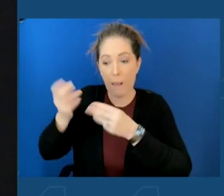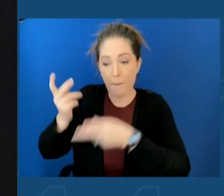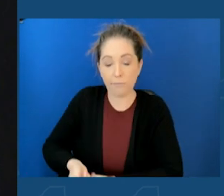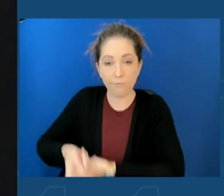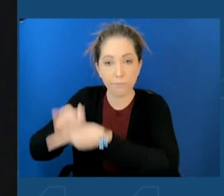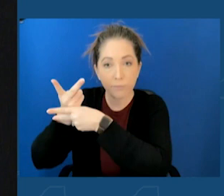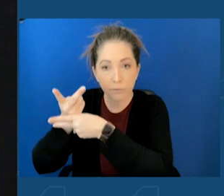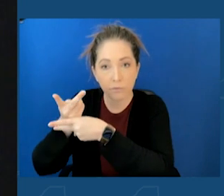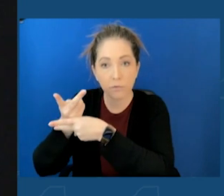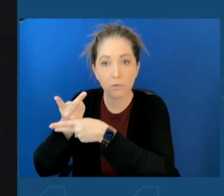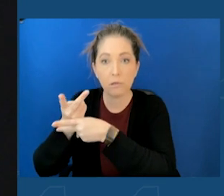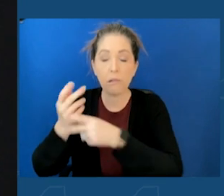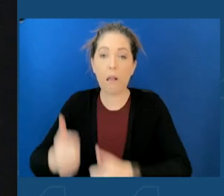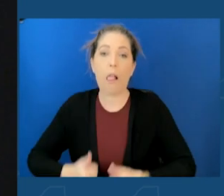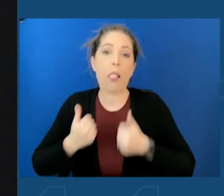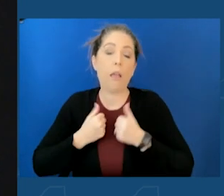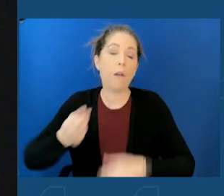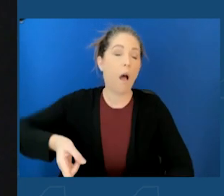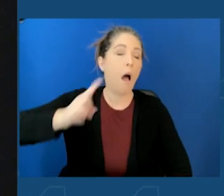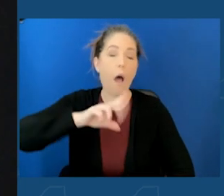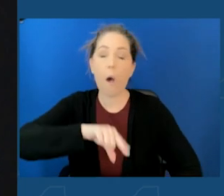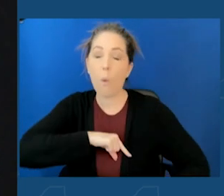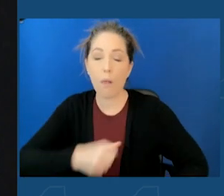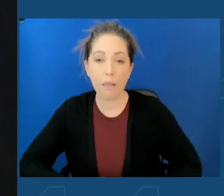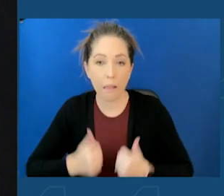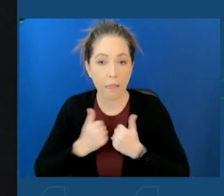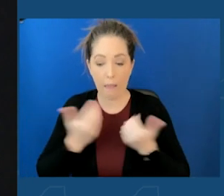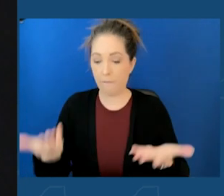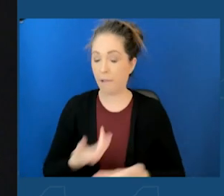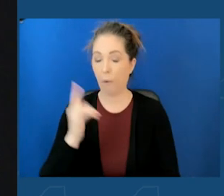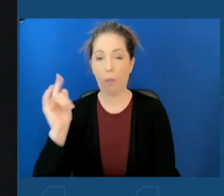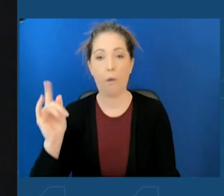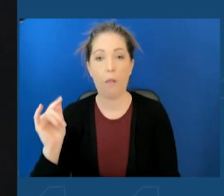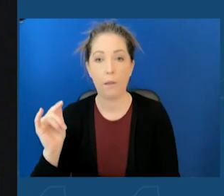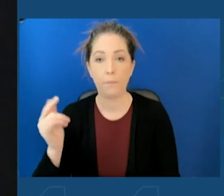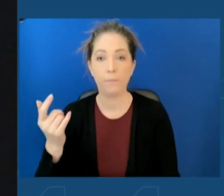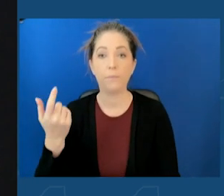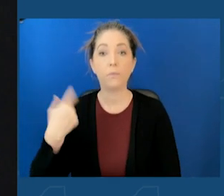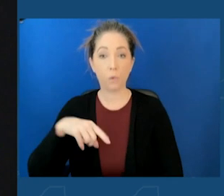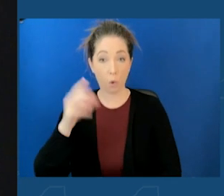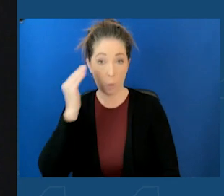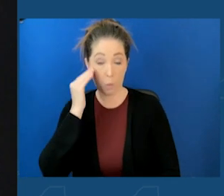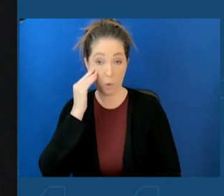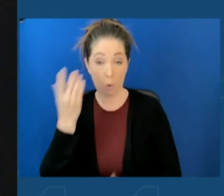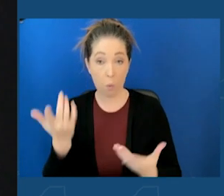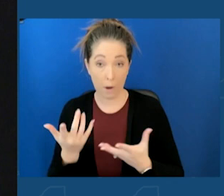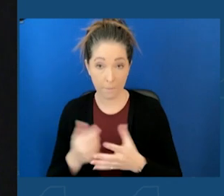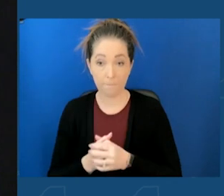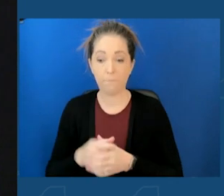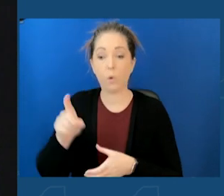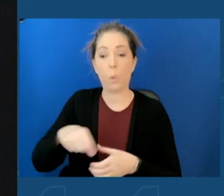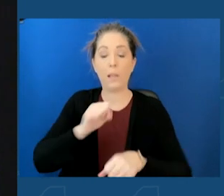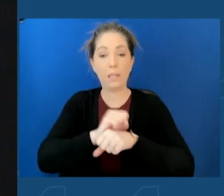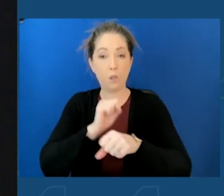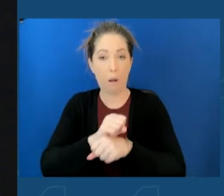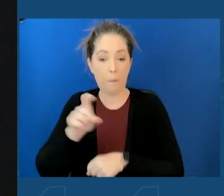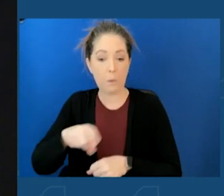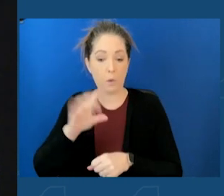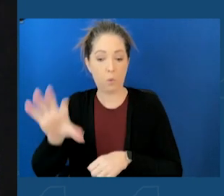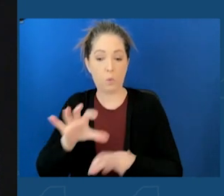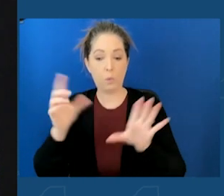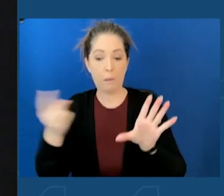a high quality of life that we have right here on Long Island. So here's what we knew. We need the jobs. We need to do something important. So